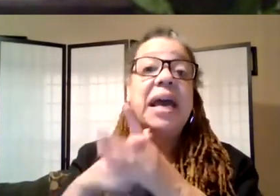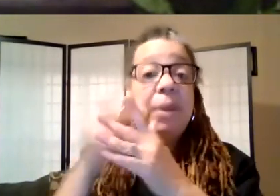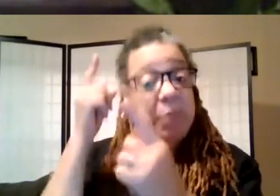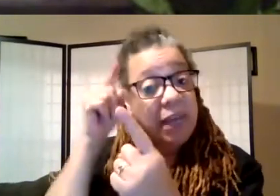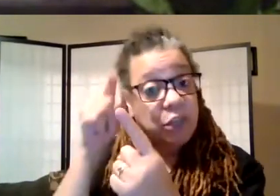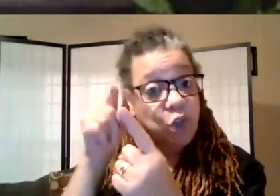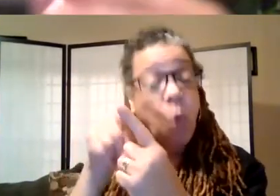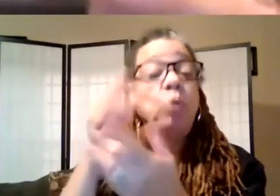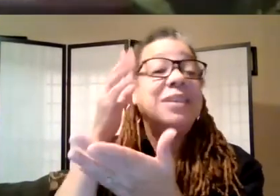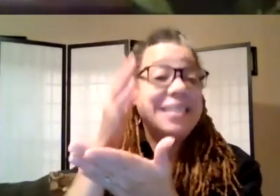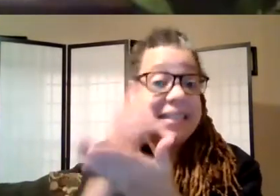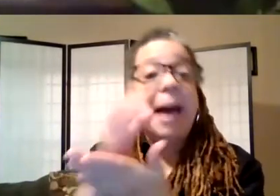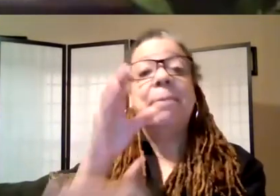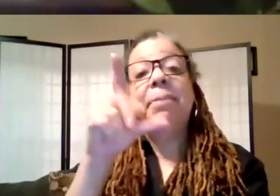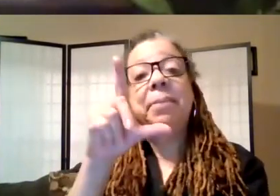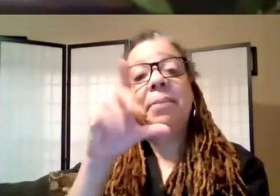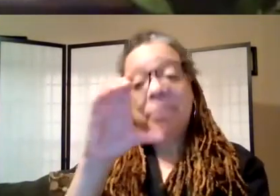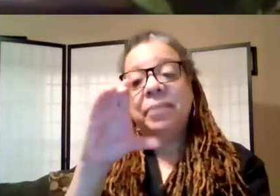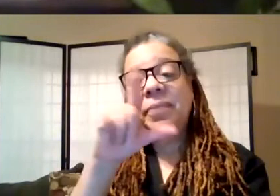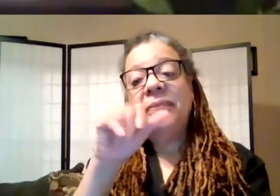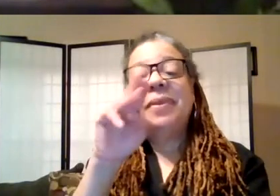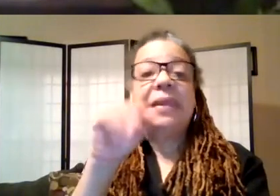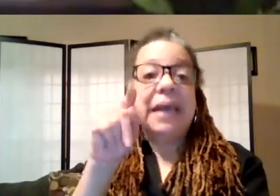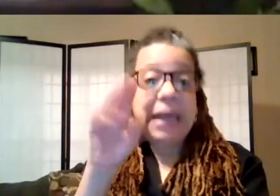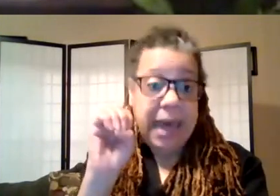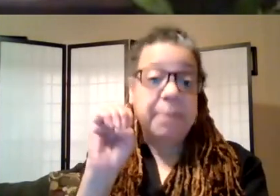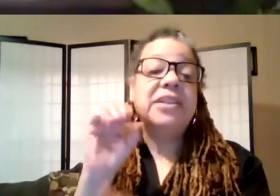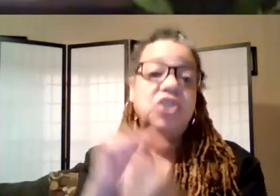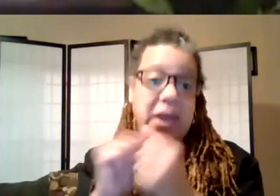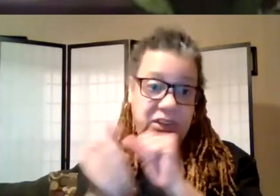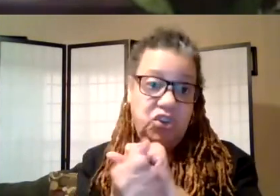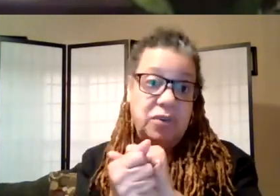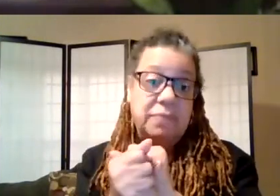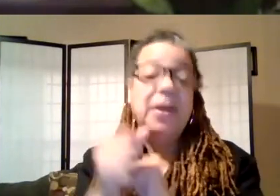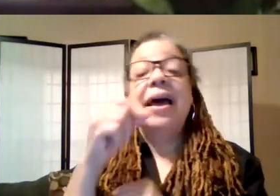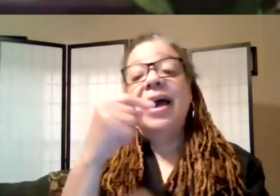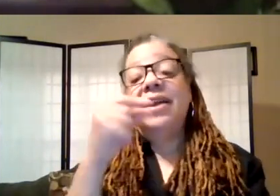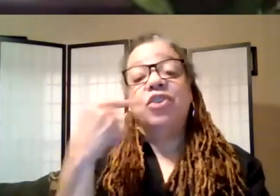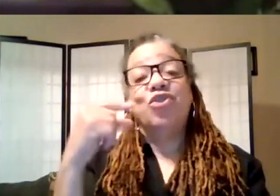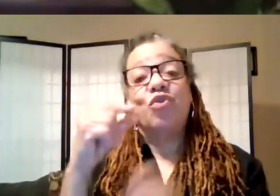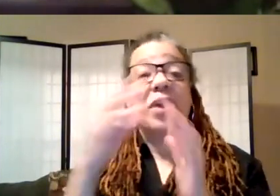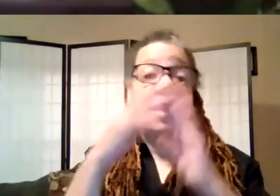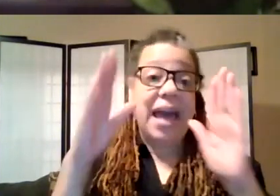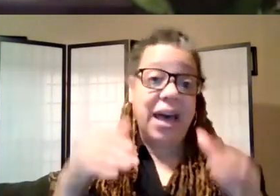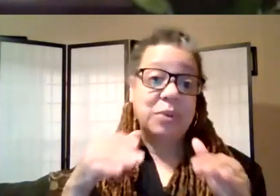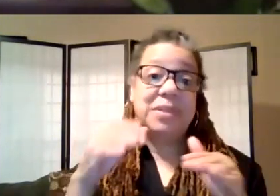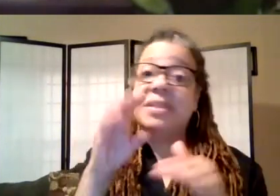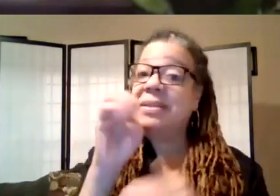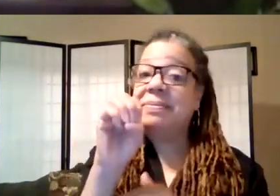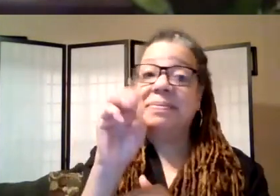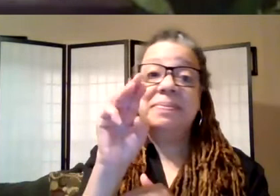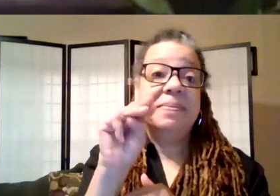combat climate change and to reduce those greenhouse gas emissions. So the need is far greater than what is currently offered